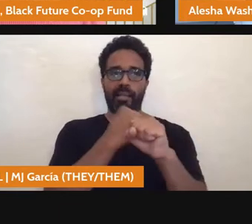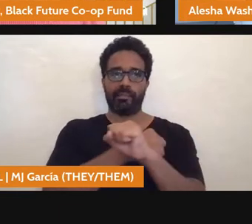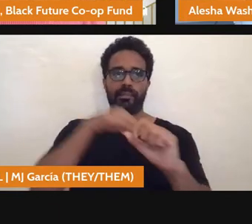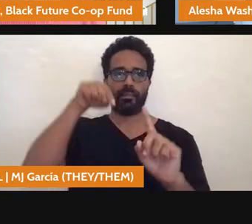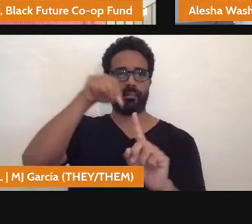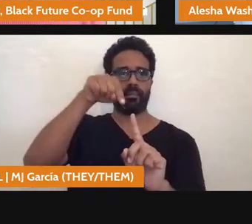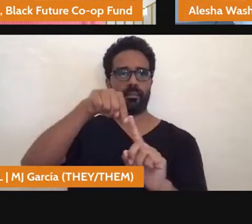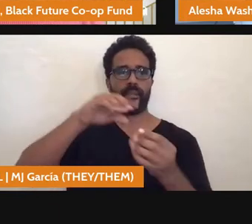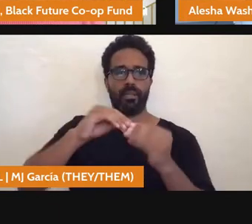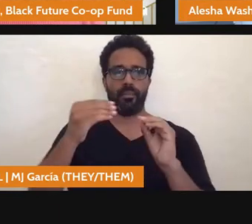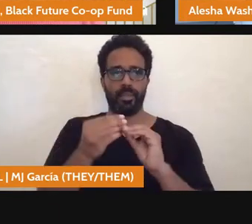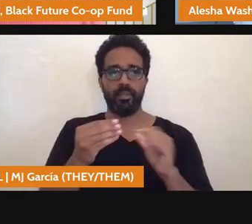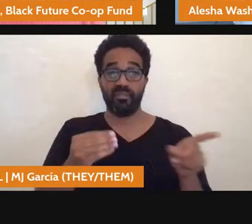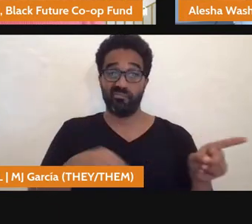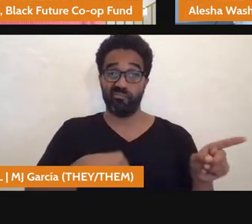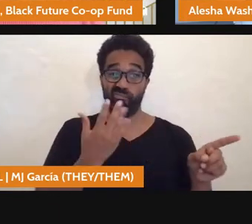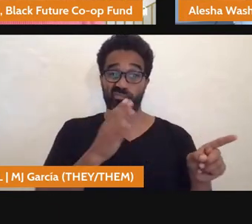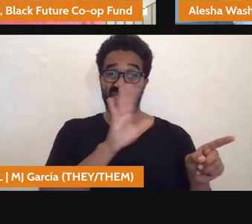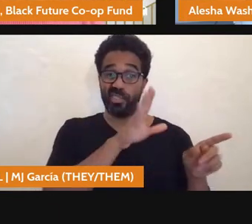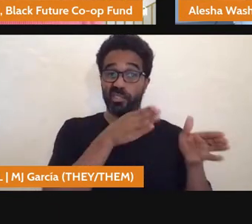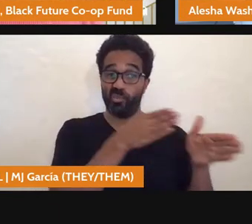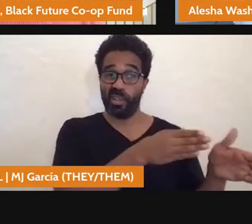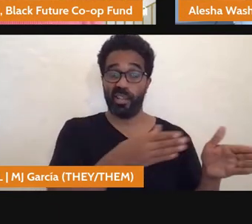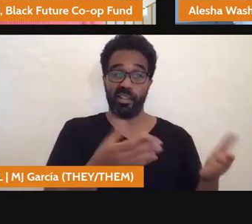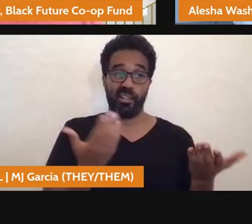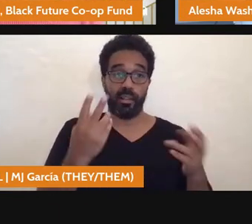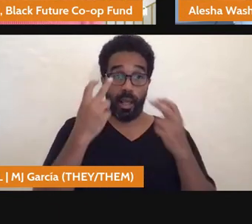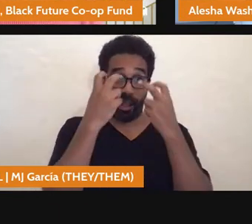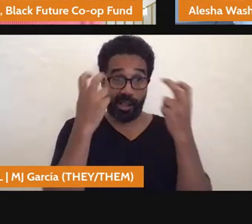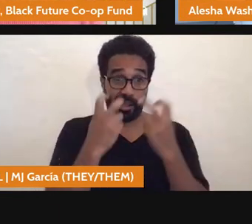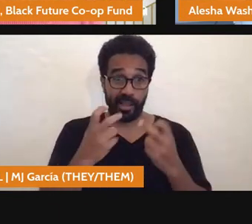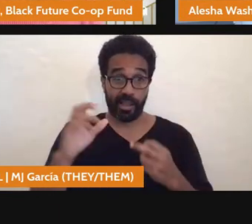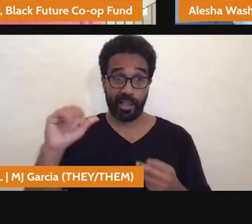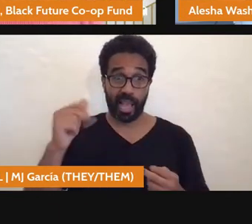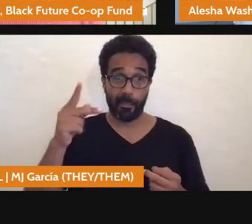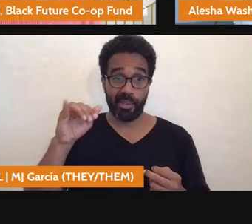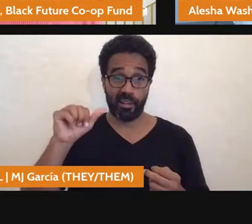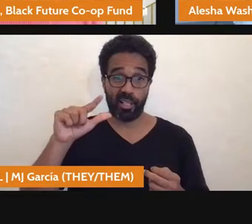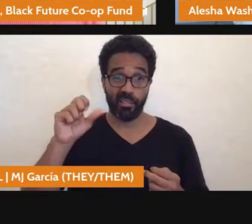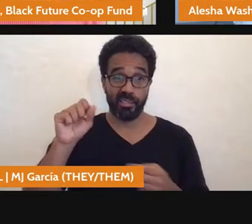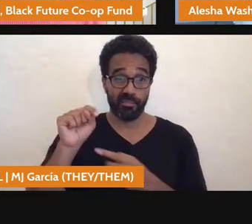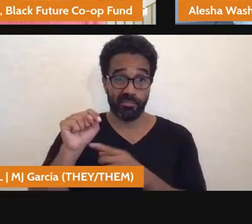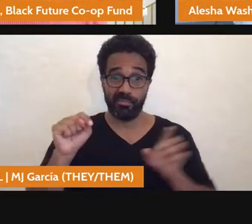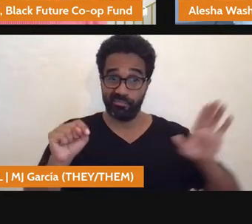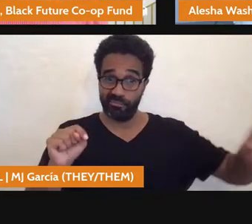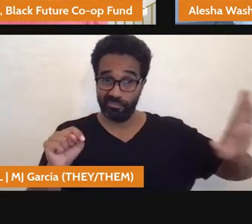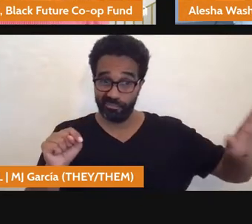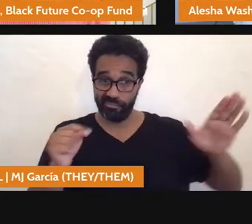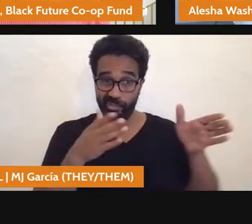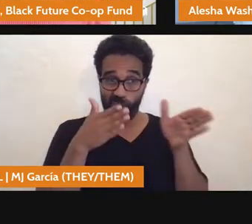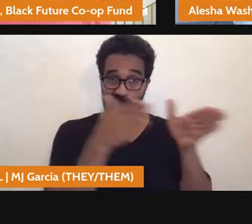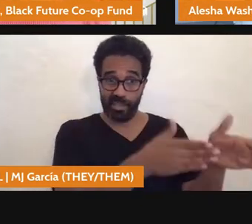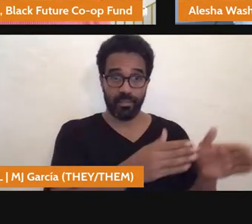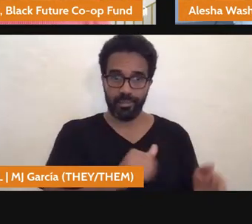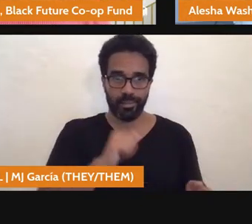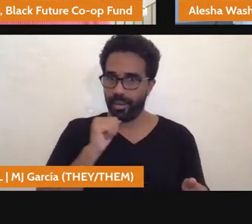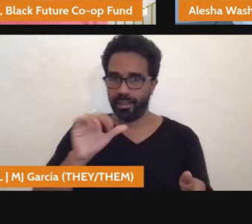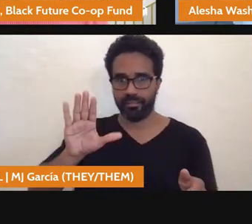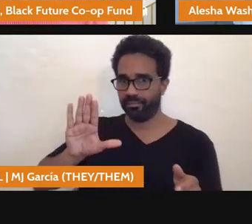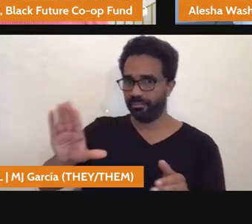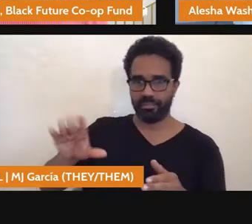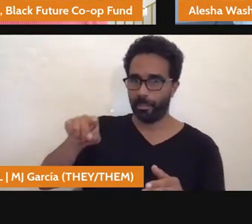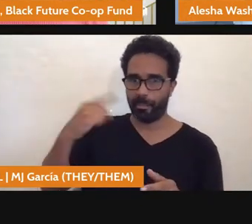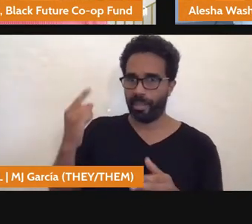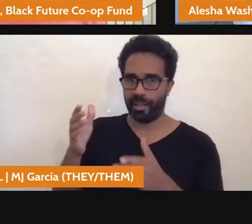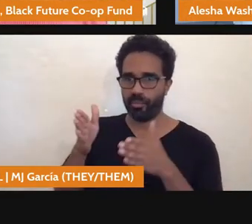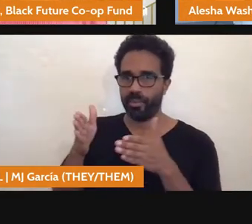is very white. It's very capitalistic. And I think the storytelling piece is the piece that I think, Alicia, you're talking about,